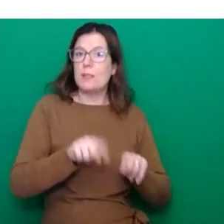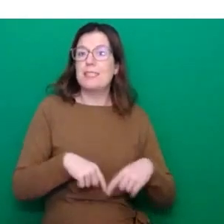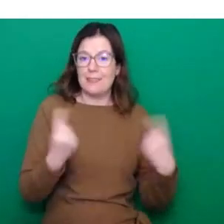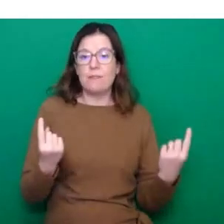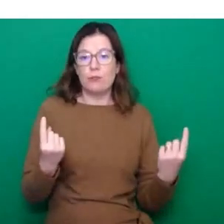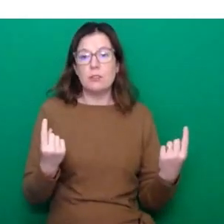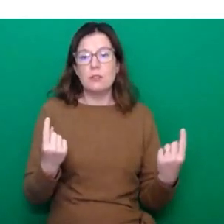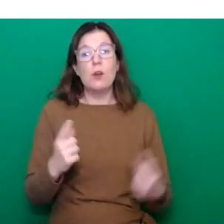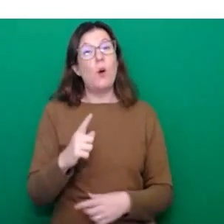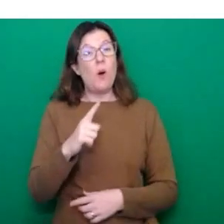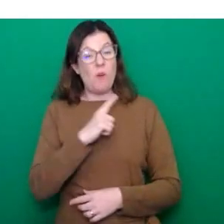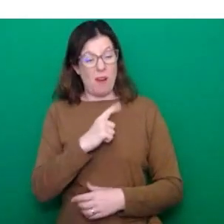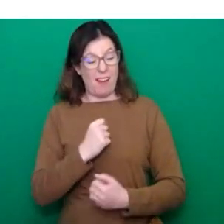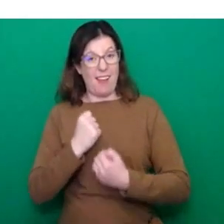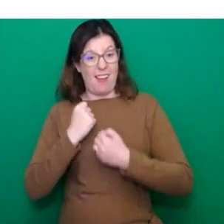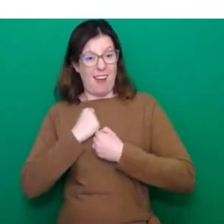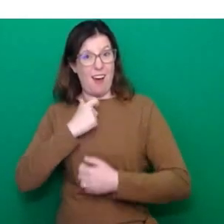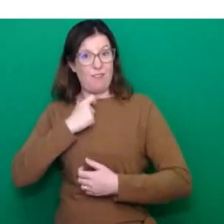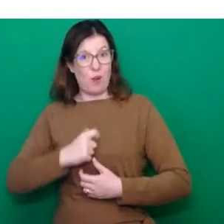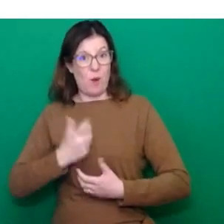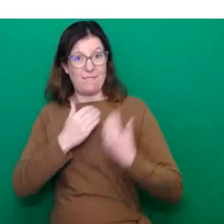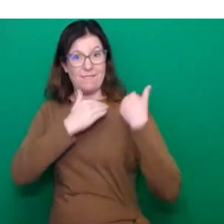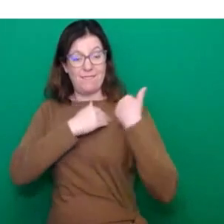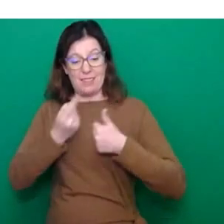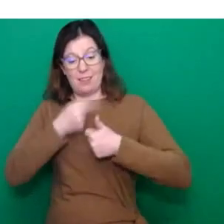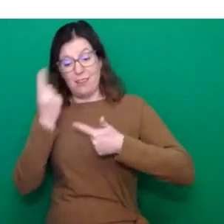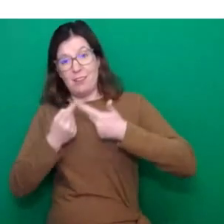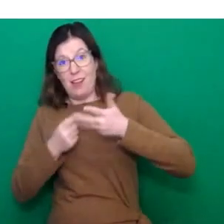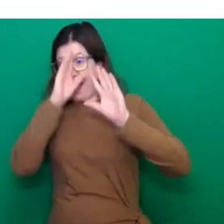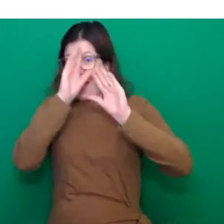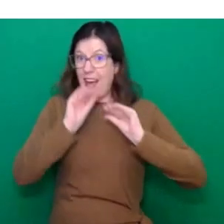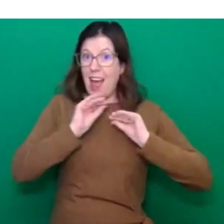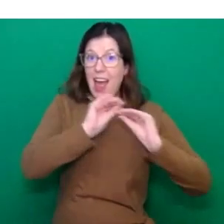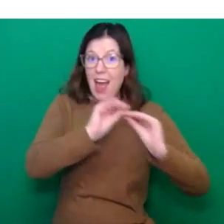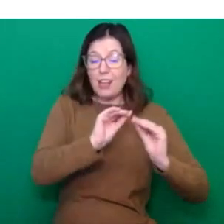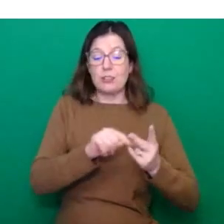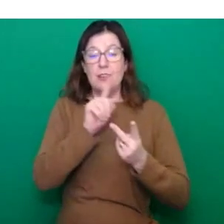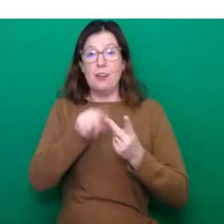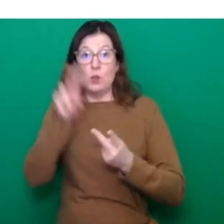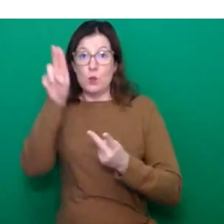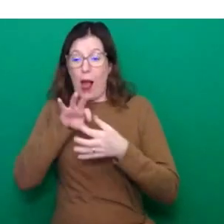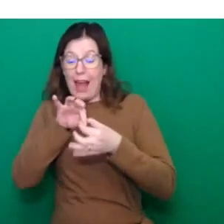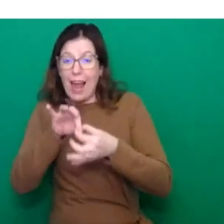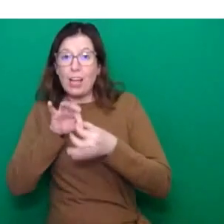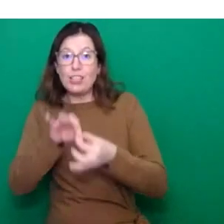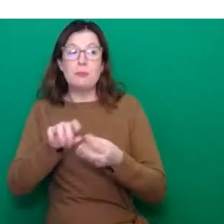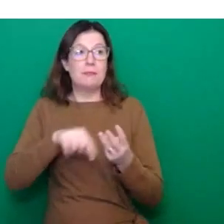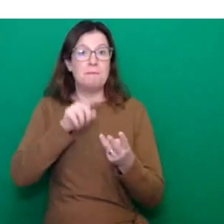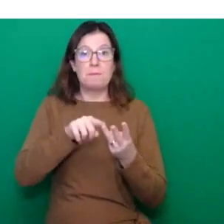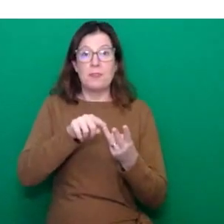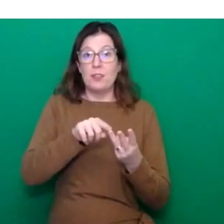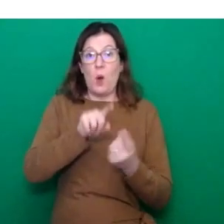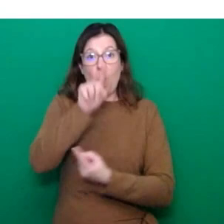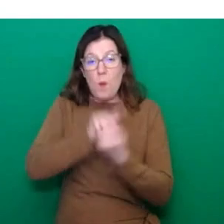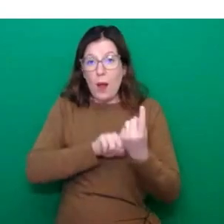all the different things that we do have. So we have the education side, the engaging with schools, but also the engaging with